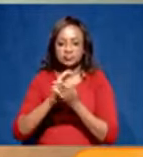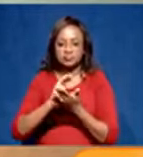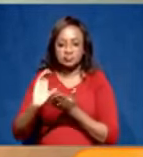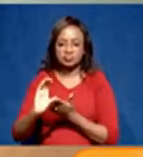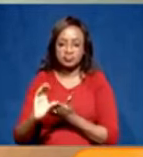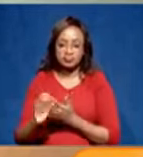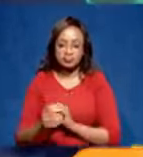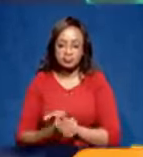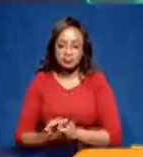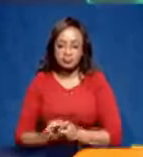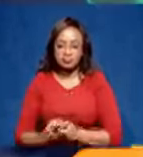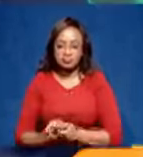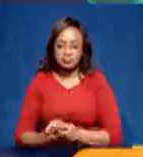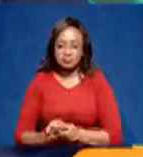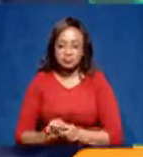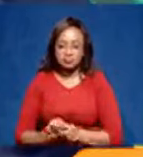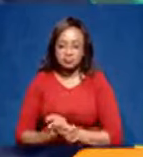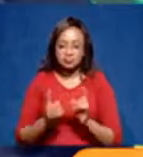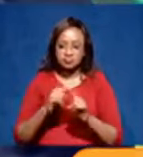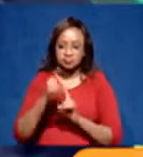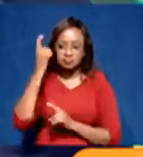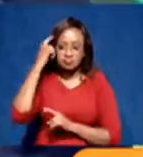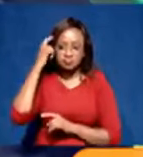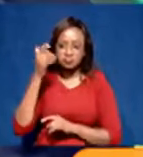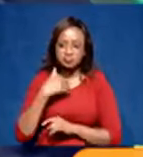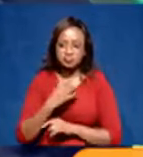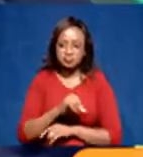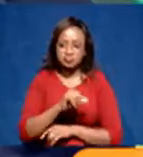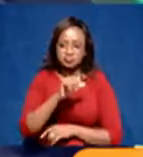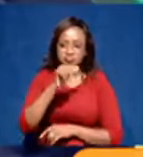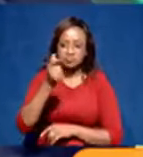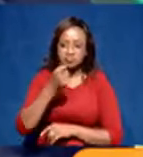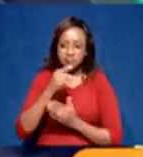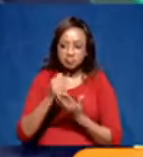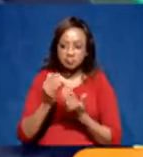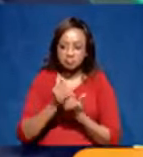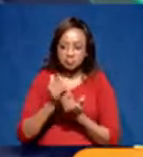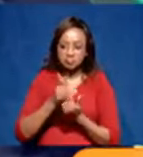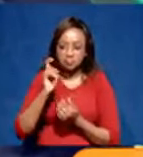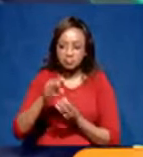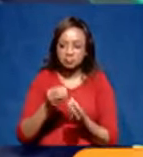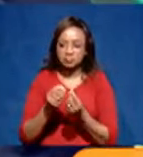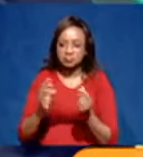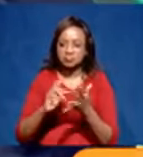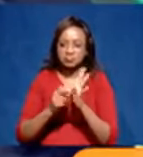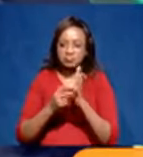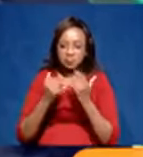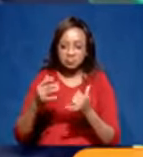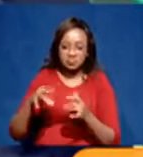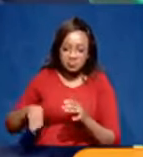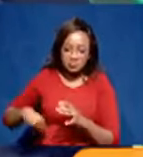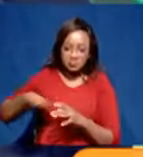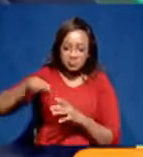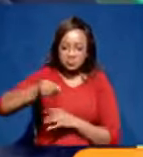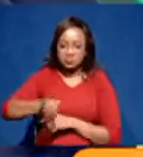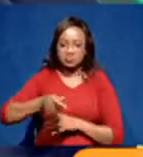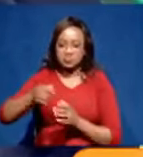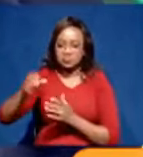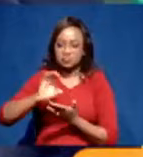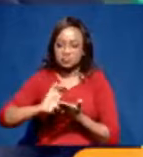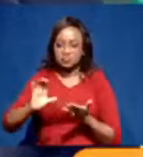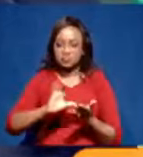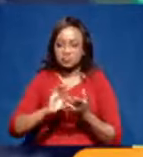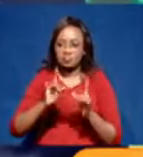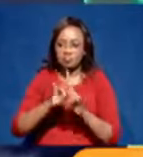nini? Imekwisha. Yet you have other sessions that you still need to take. So you are forced to get out of your pocket. Remember, like that lady yesterday, she